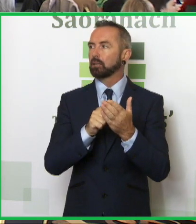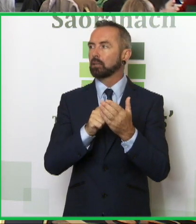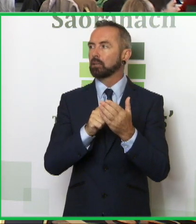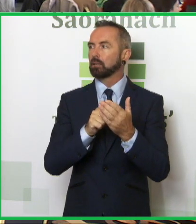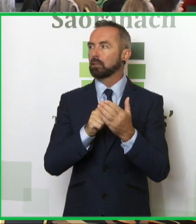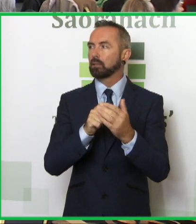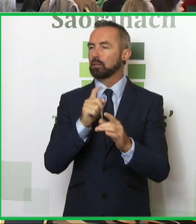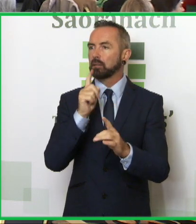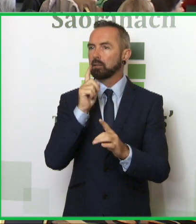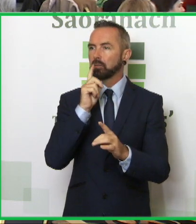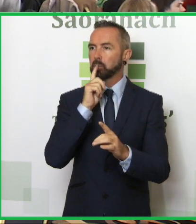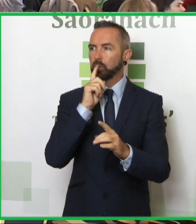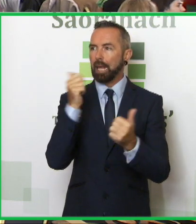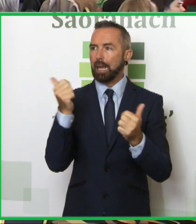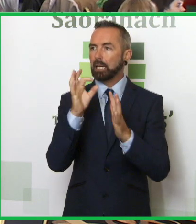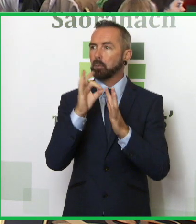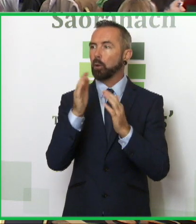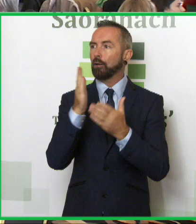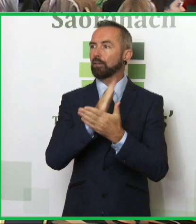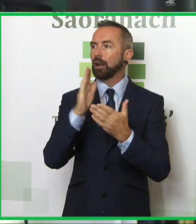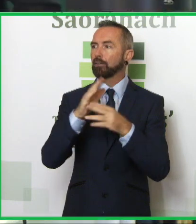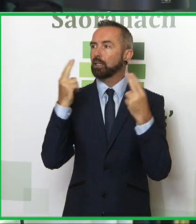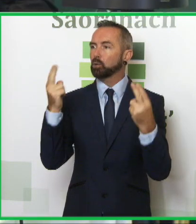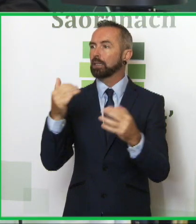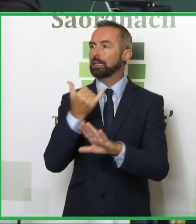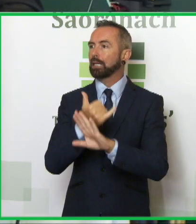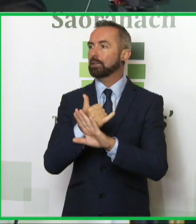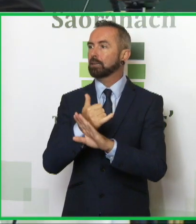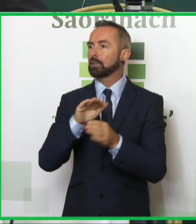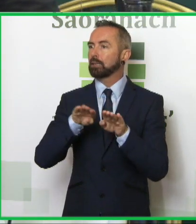any points of clarification? Table 13, please.